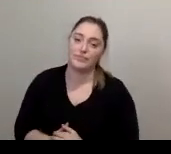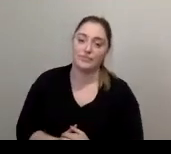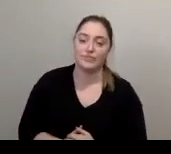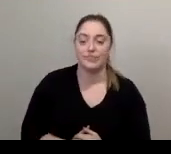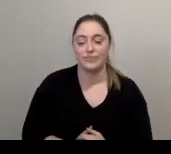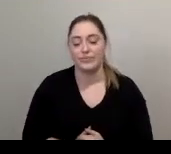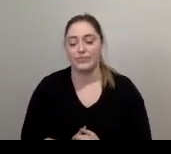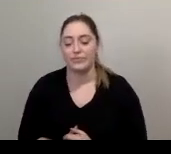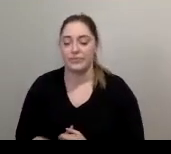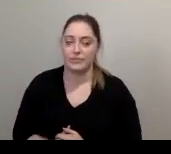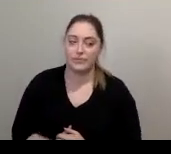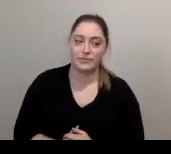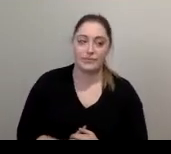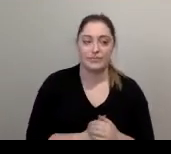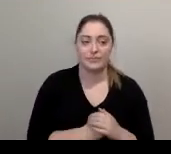seaside street.